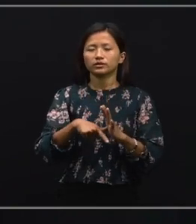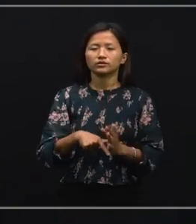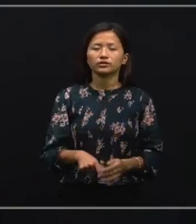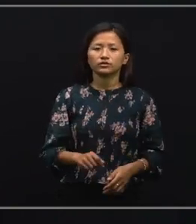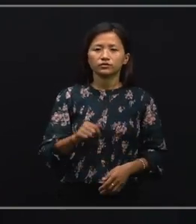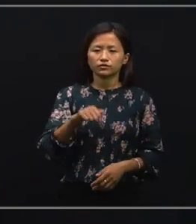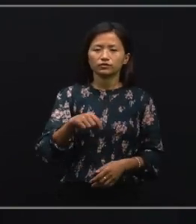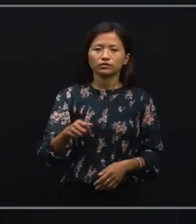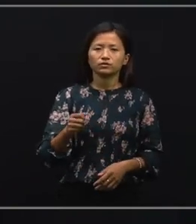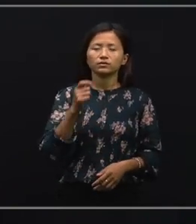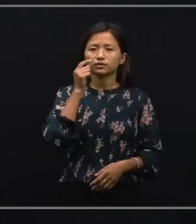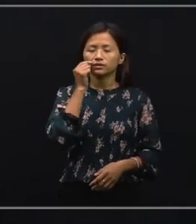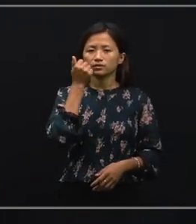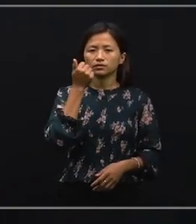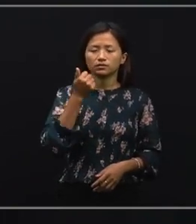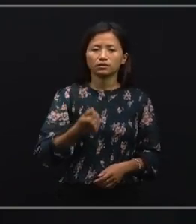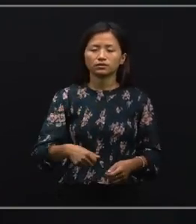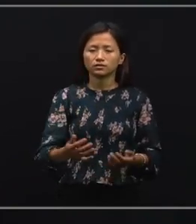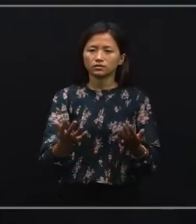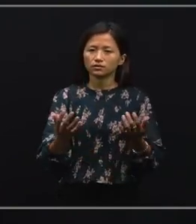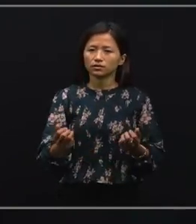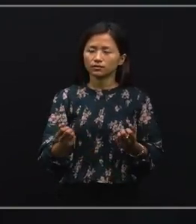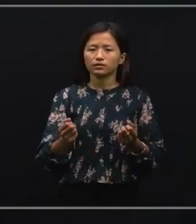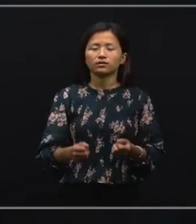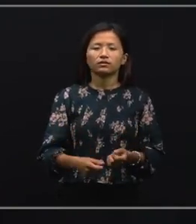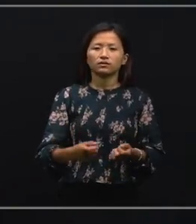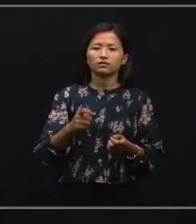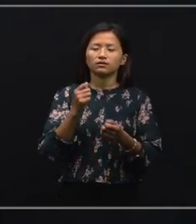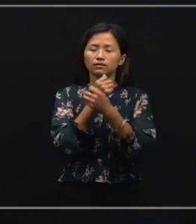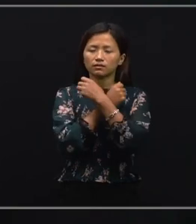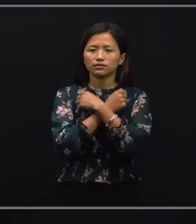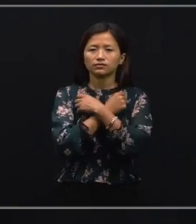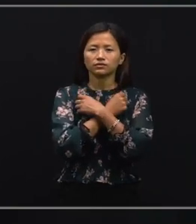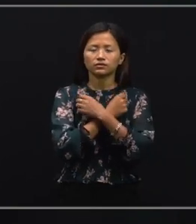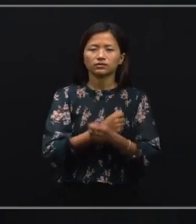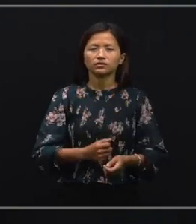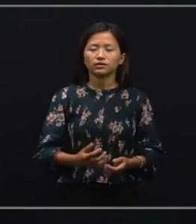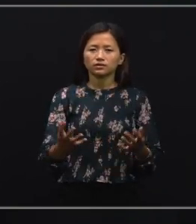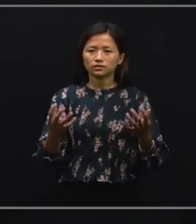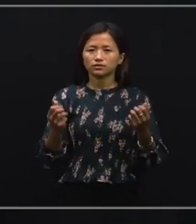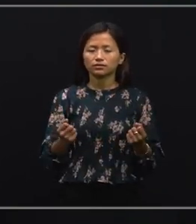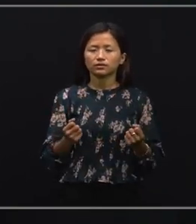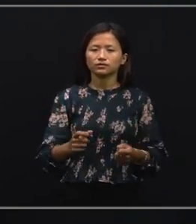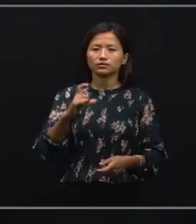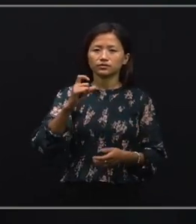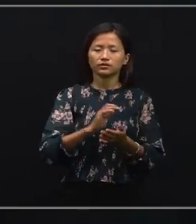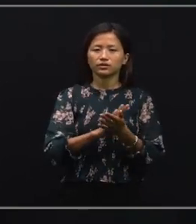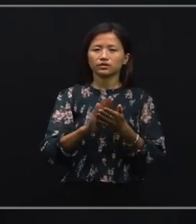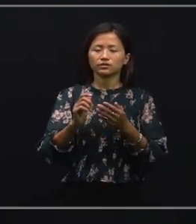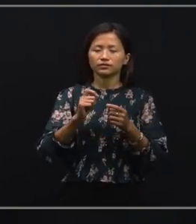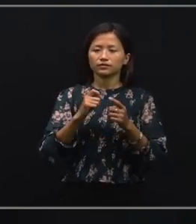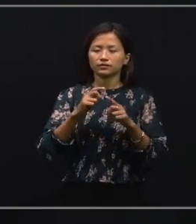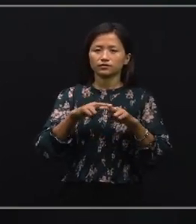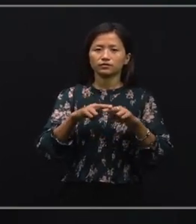to forgive her daughter and accept her lover as she wanted to accept the chieftain. So this is what